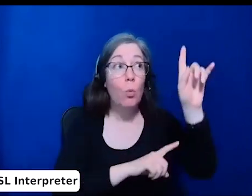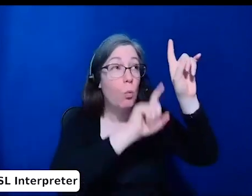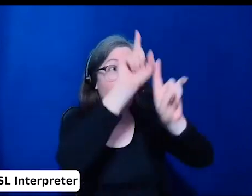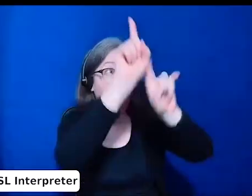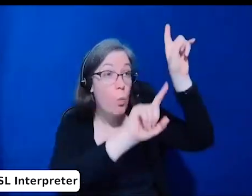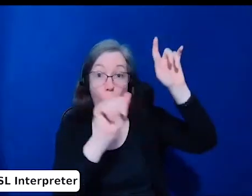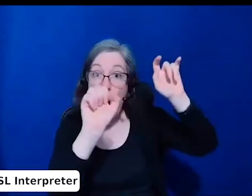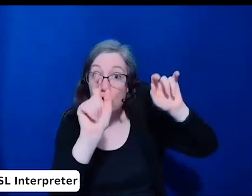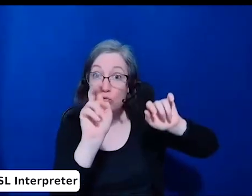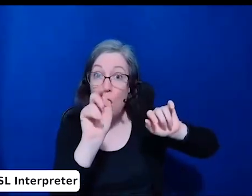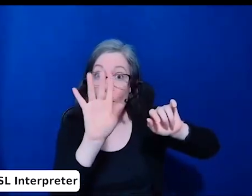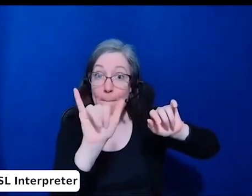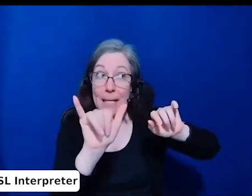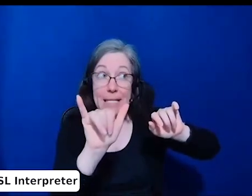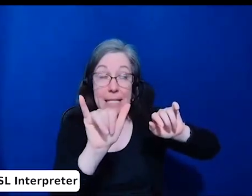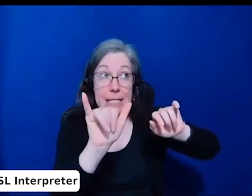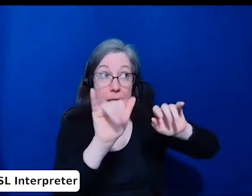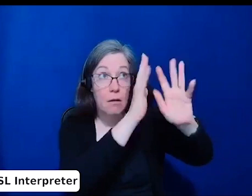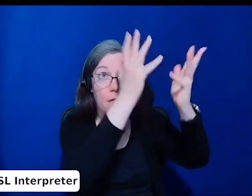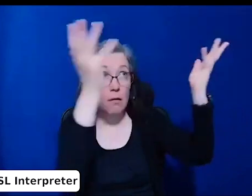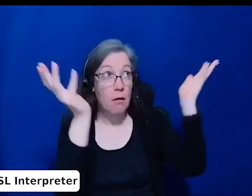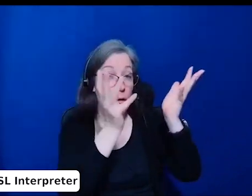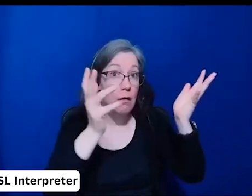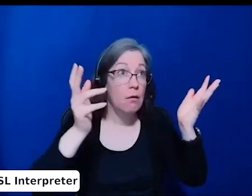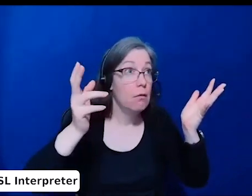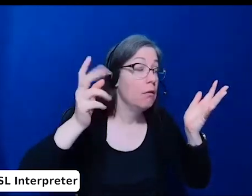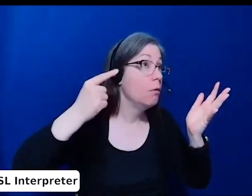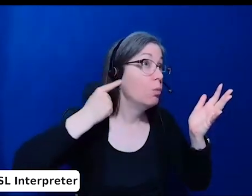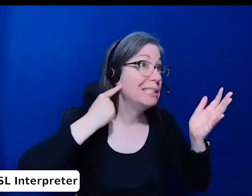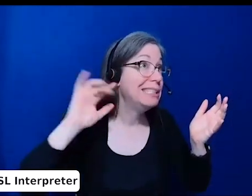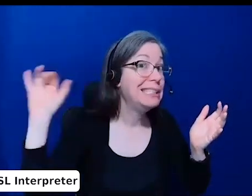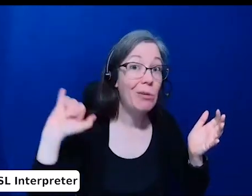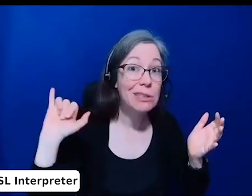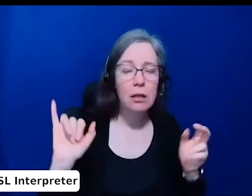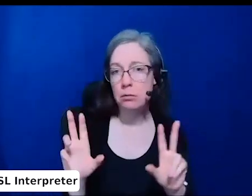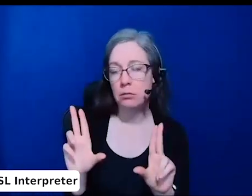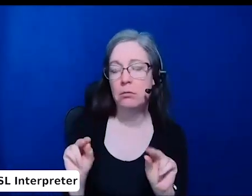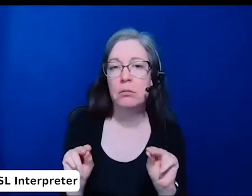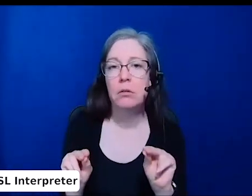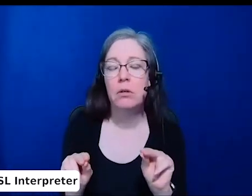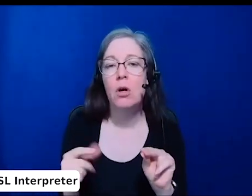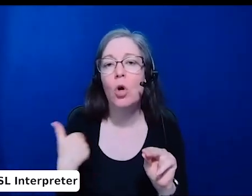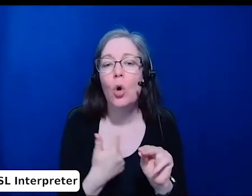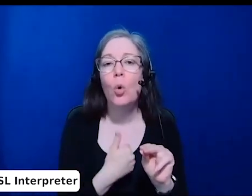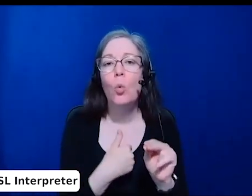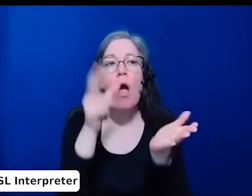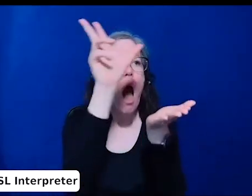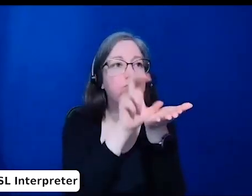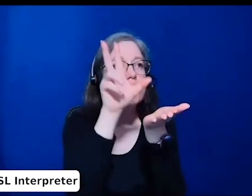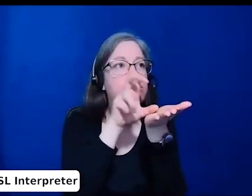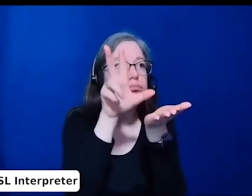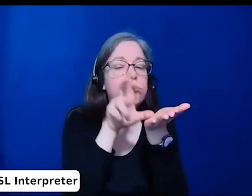isn't literally the sound of space. It's a representation of the data we take from space, for instance, of the